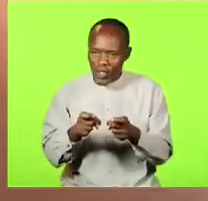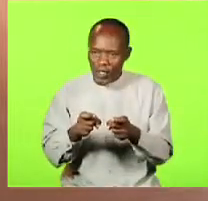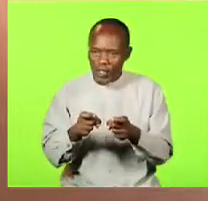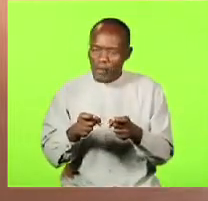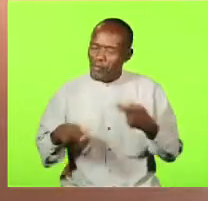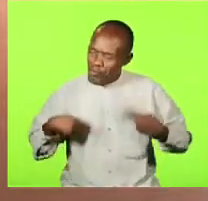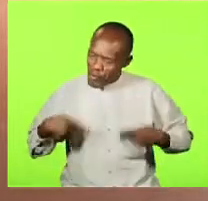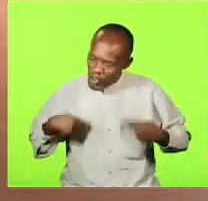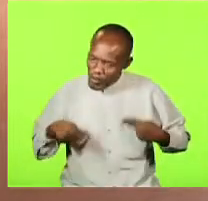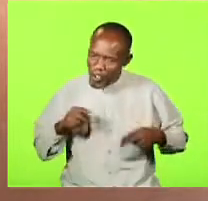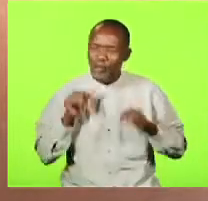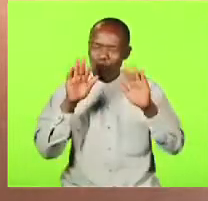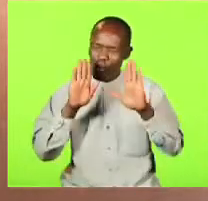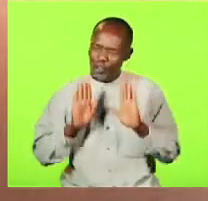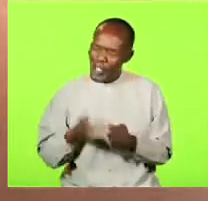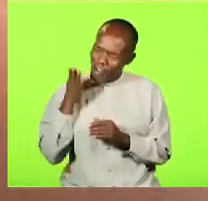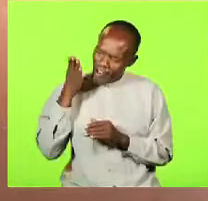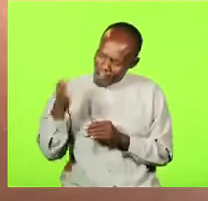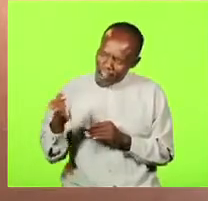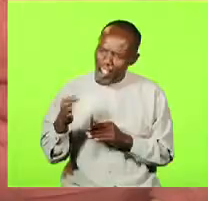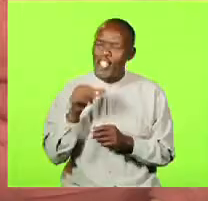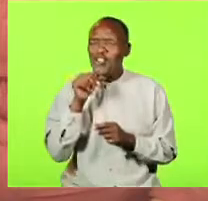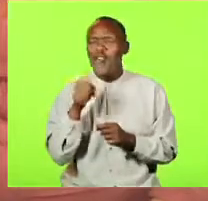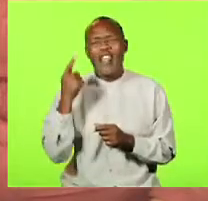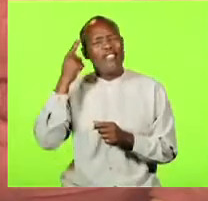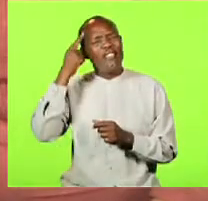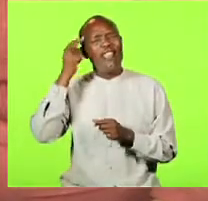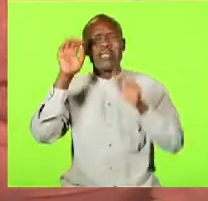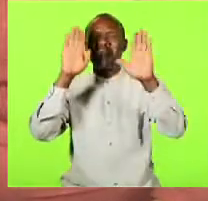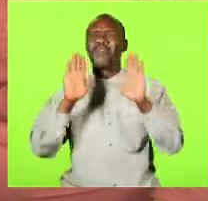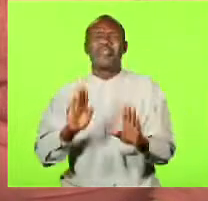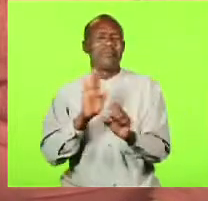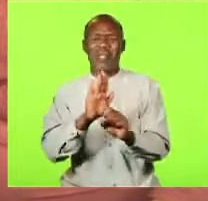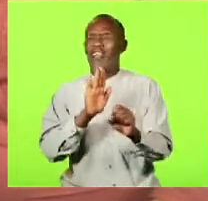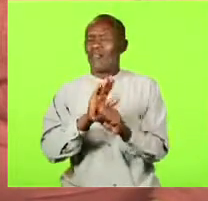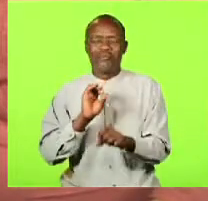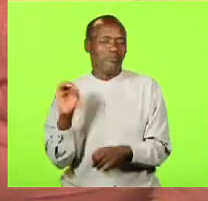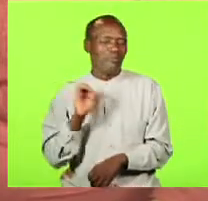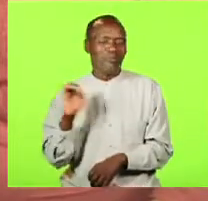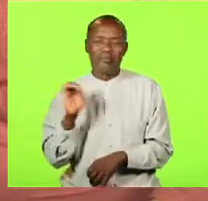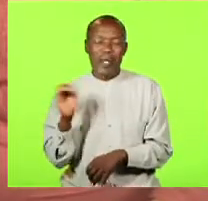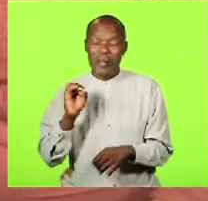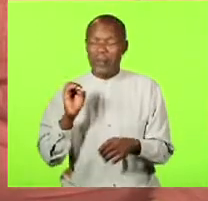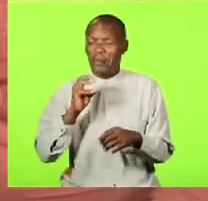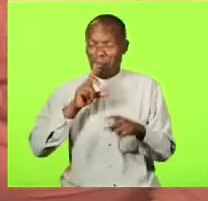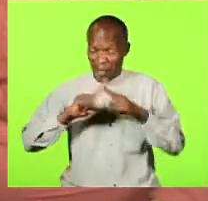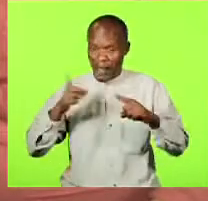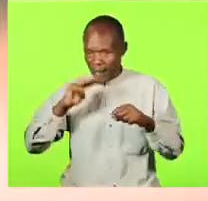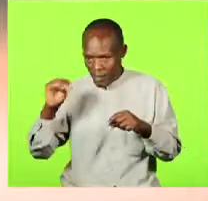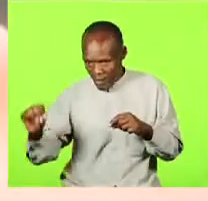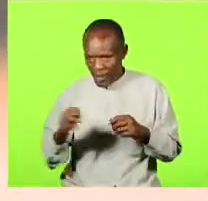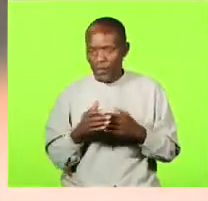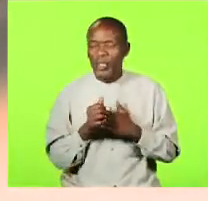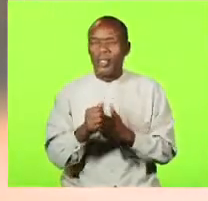all kinds of people who play unconventional roles, who are never considered to come at their table, whose voices are not heard. They are the ones who are